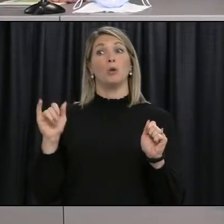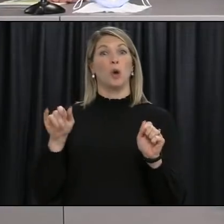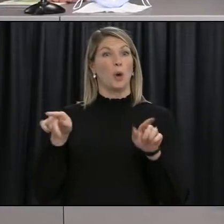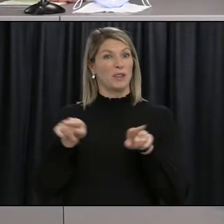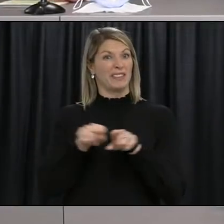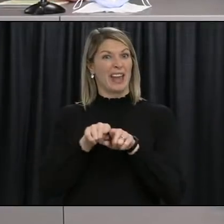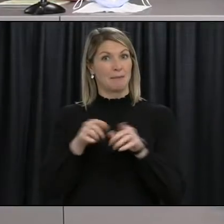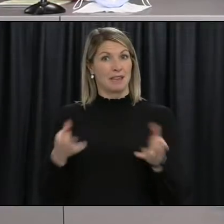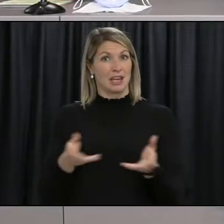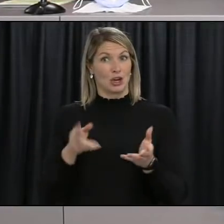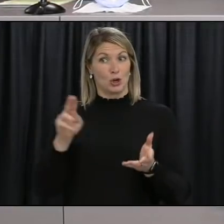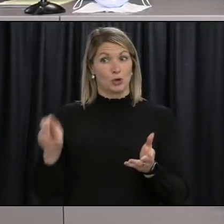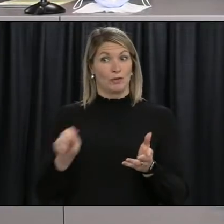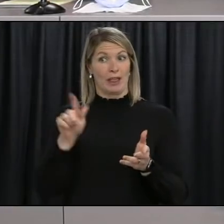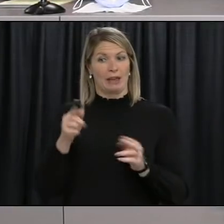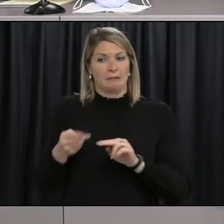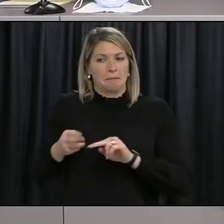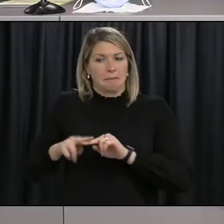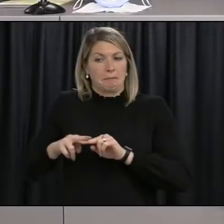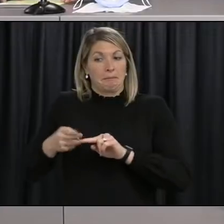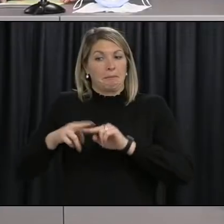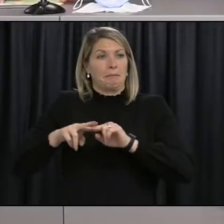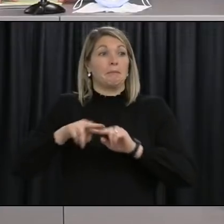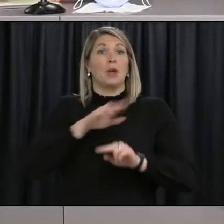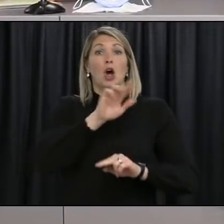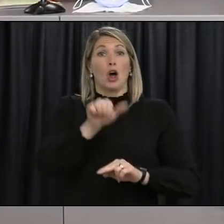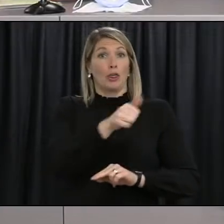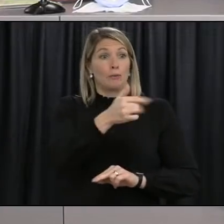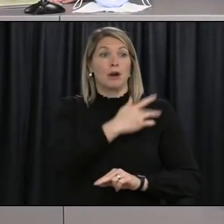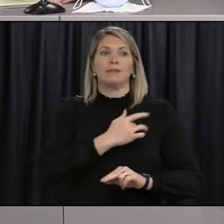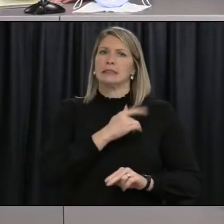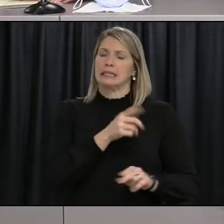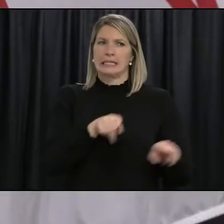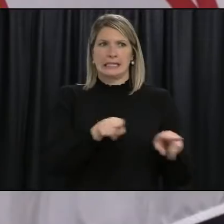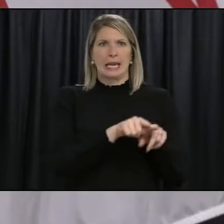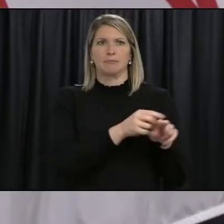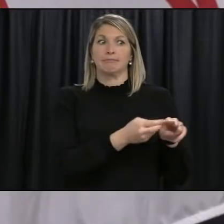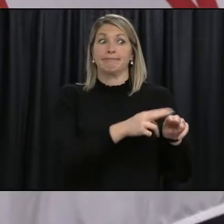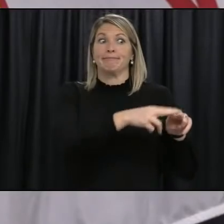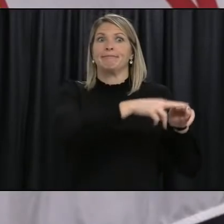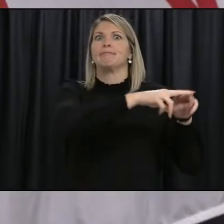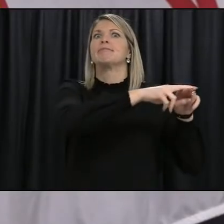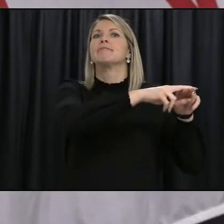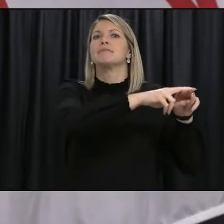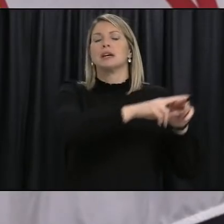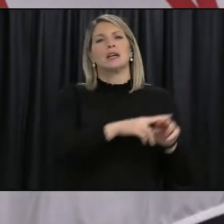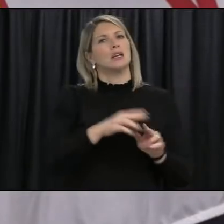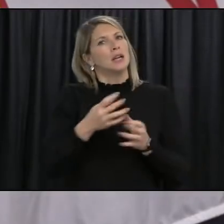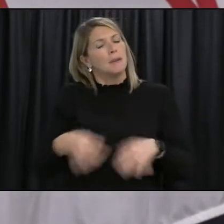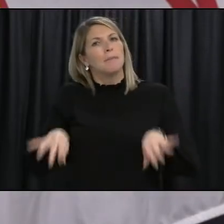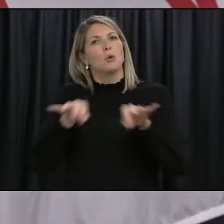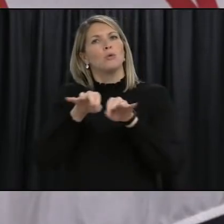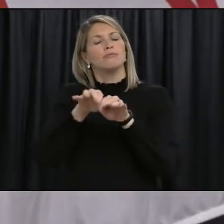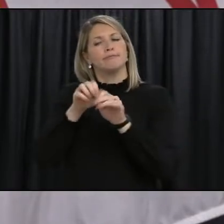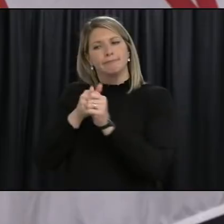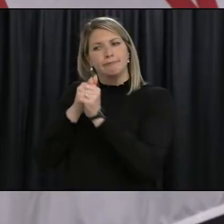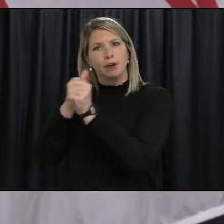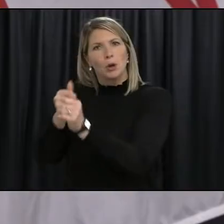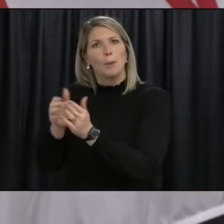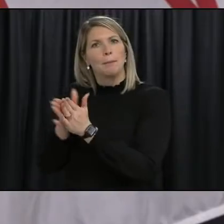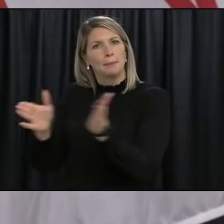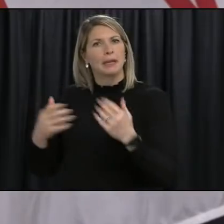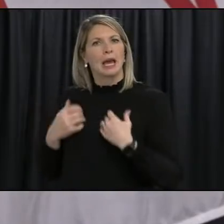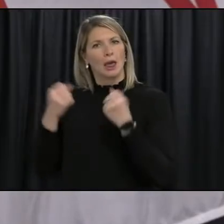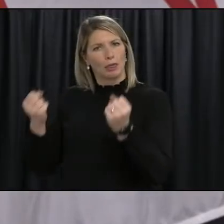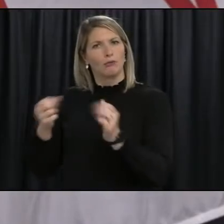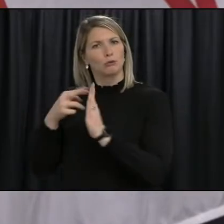of the country can certainly be nerve-wracking. It's incredibly important that we continue to follow public health guidelines. Thanks to